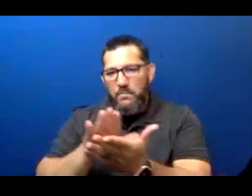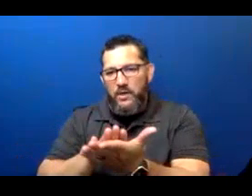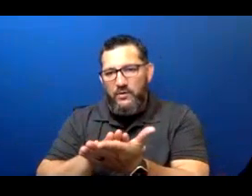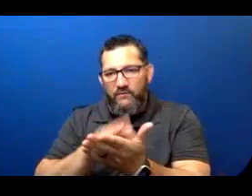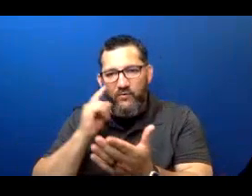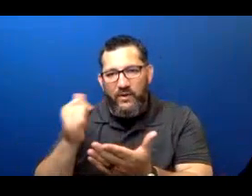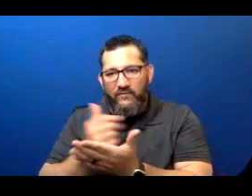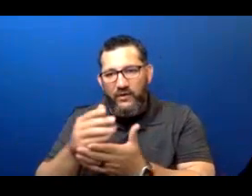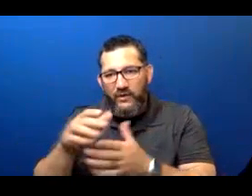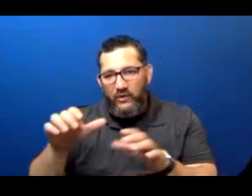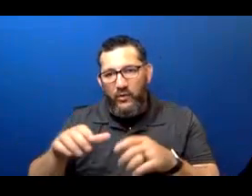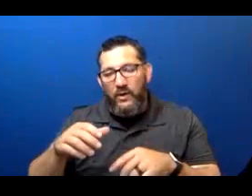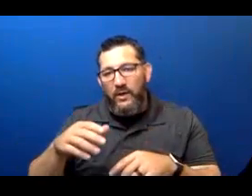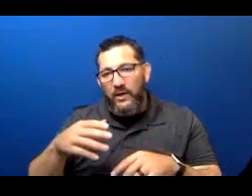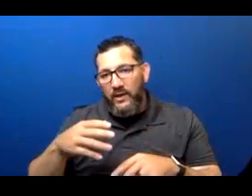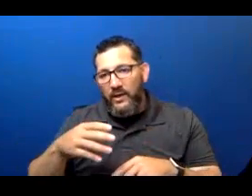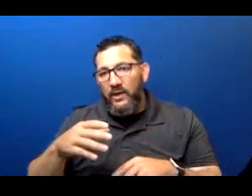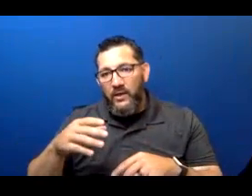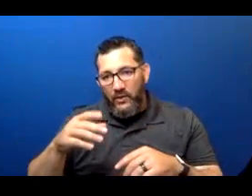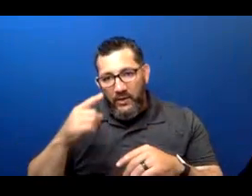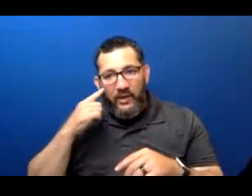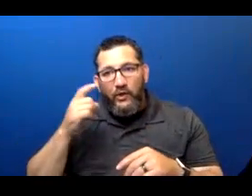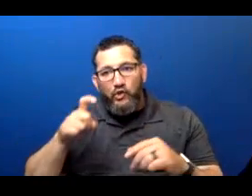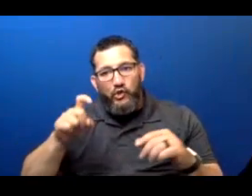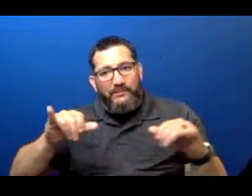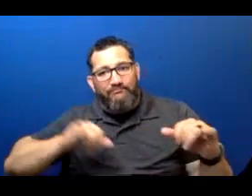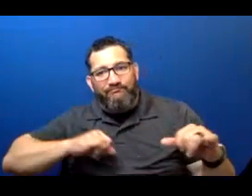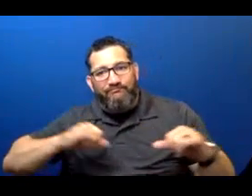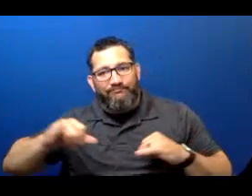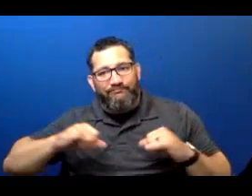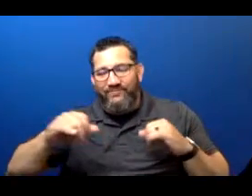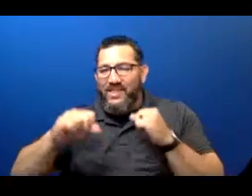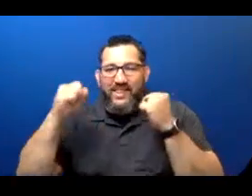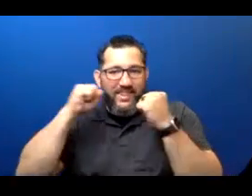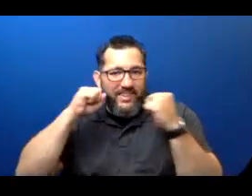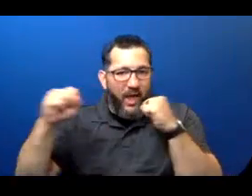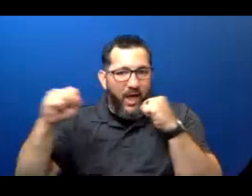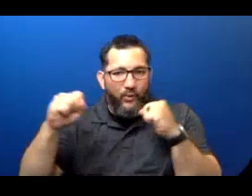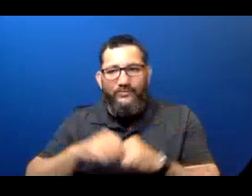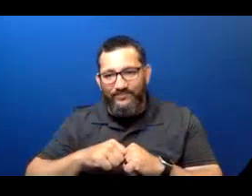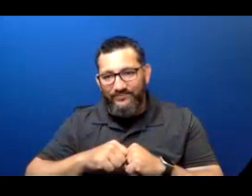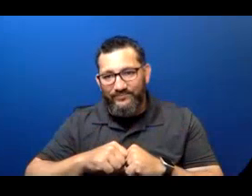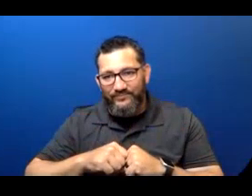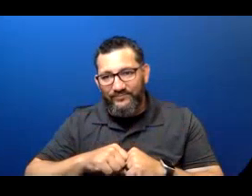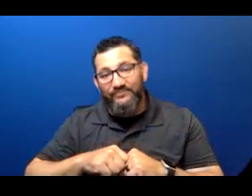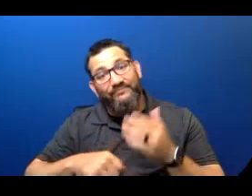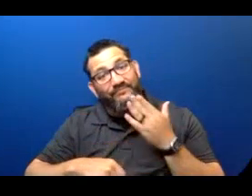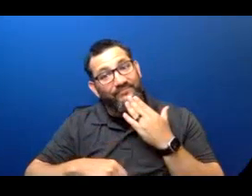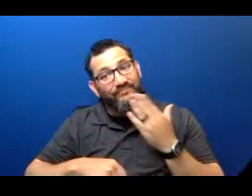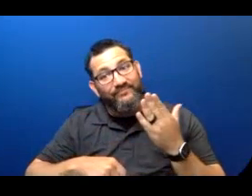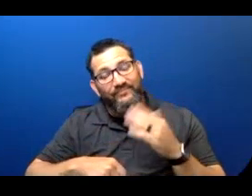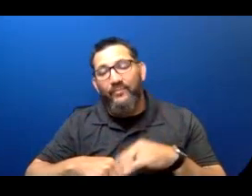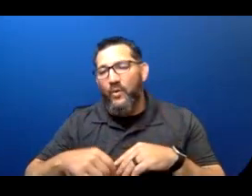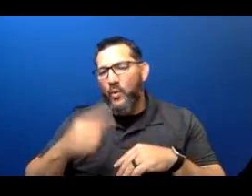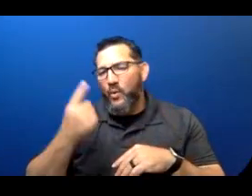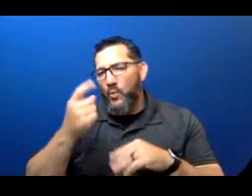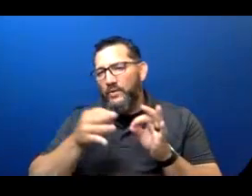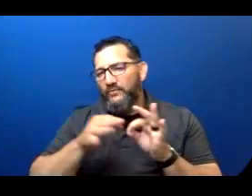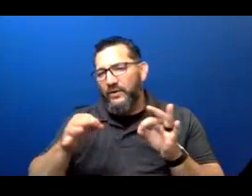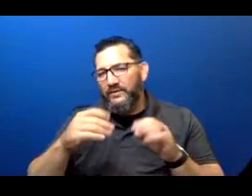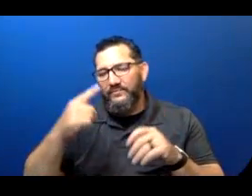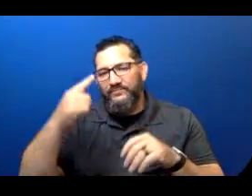that you do. And yes, toot your horn and toot it loud. Thank you. There's a phrase that comes to mind,